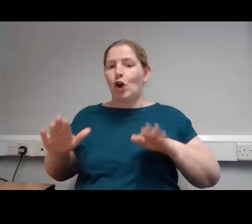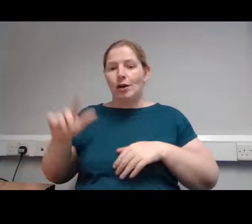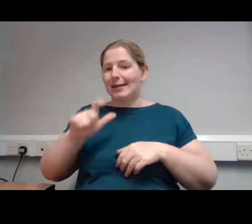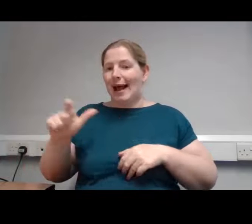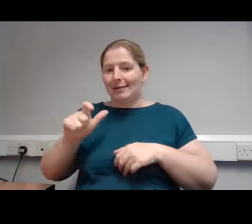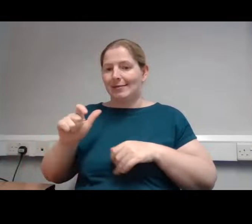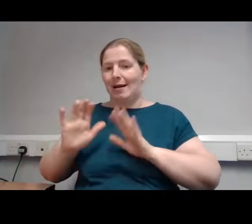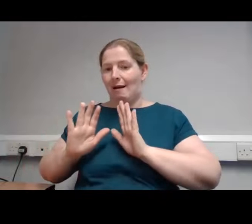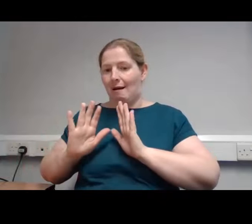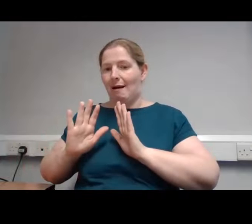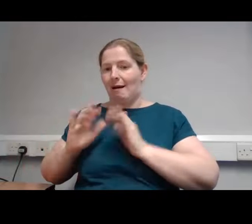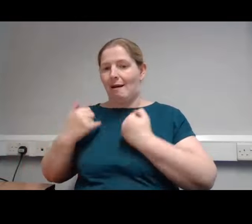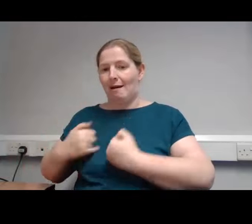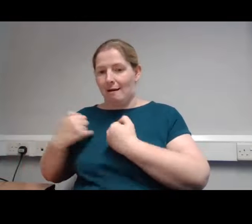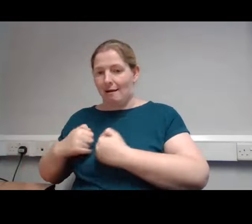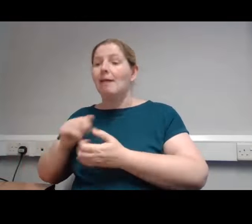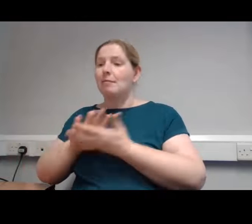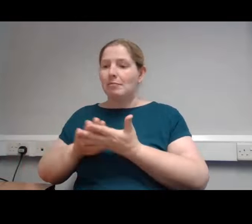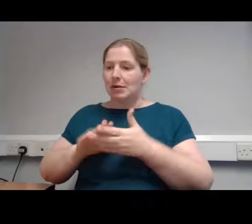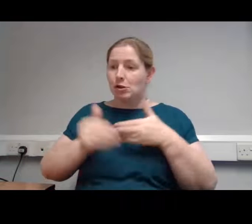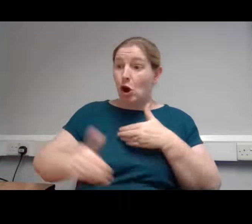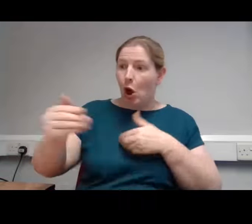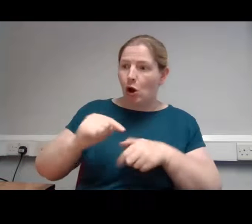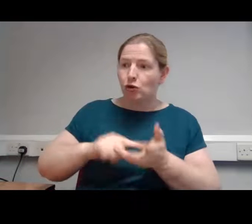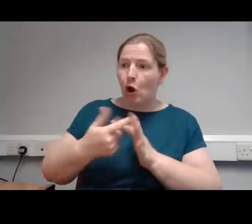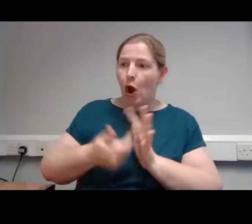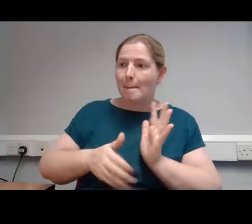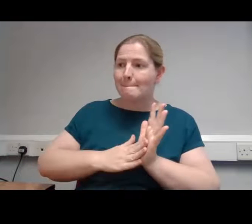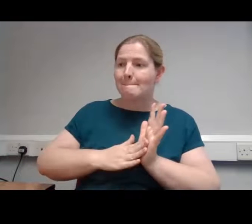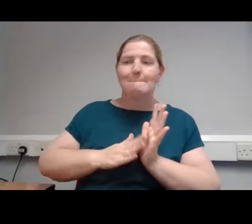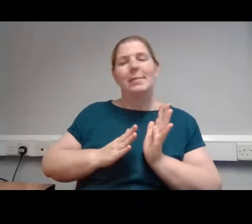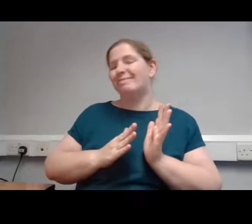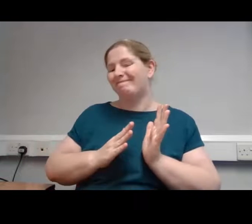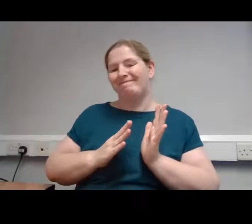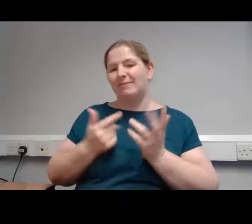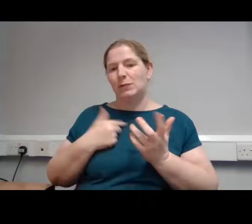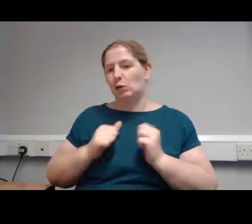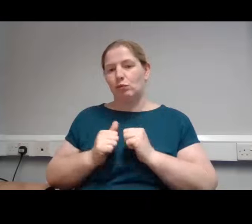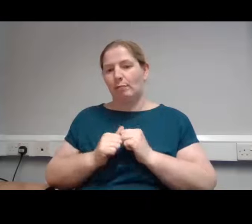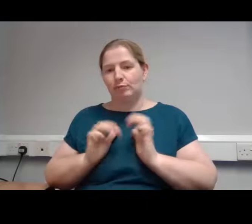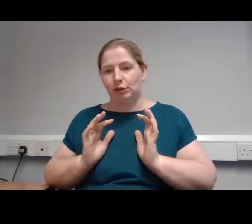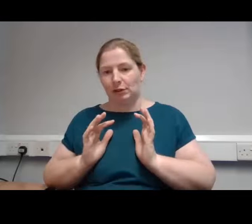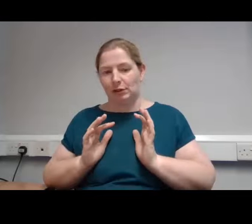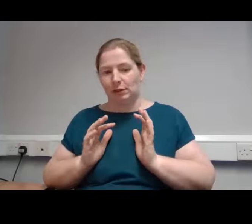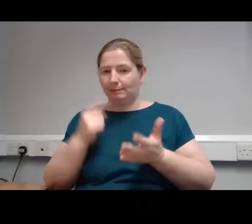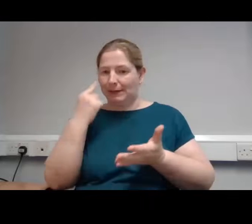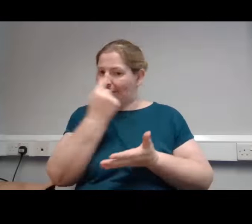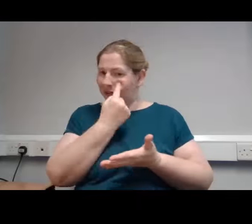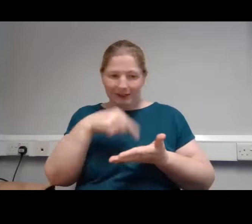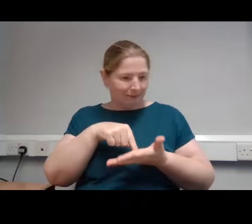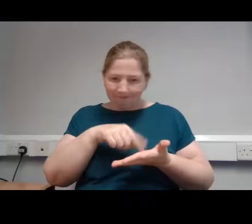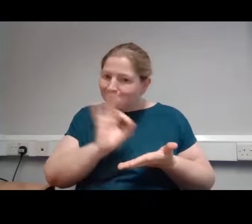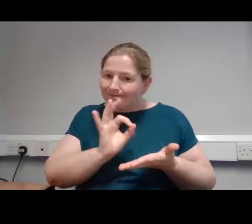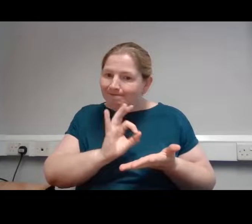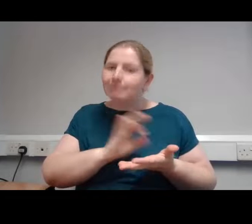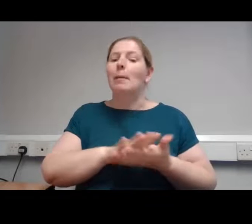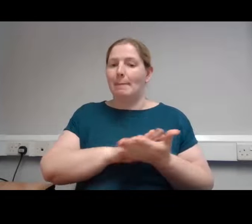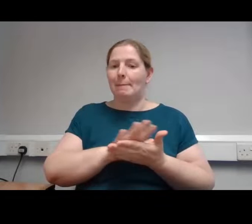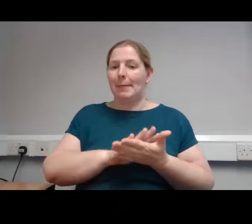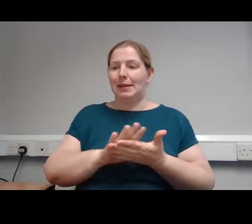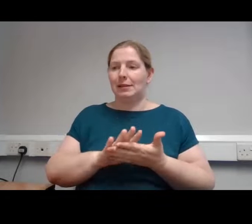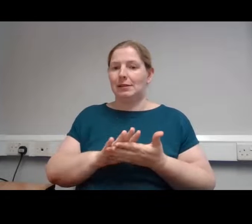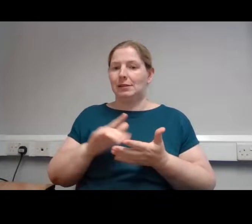there's a lack of evidence to support that, and that's where we are trying to work to decrease our prescribing. Does that